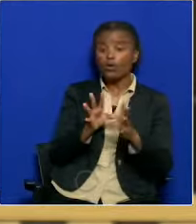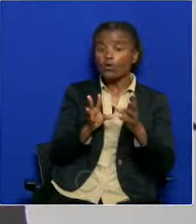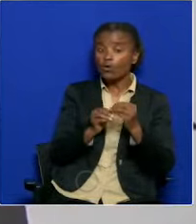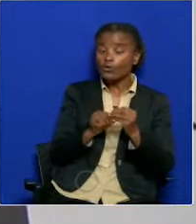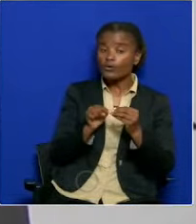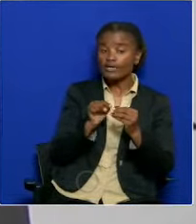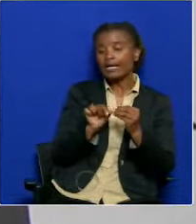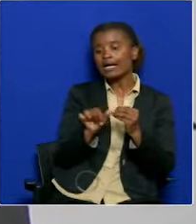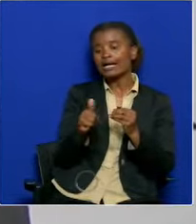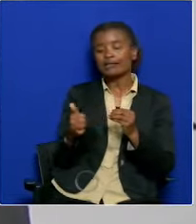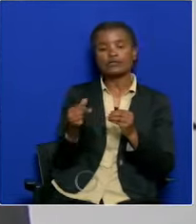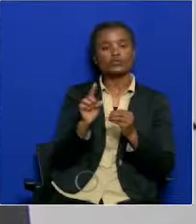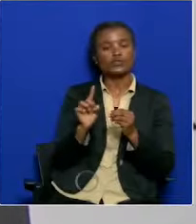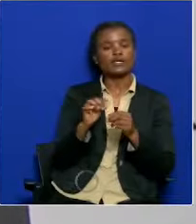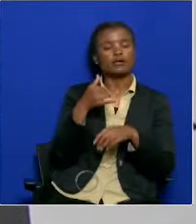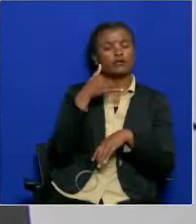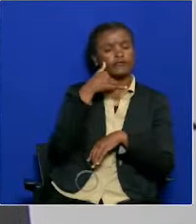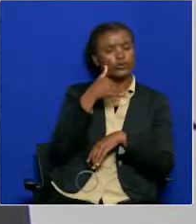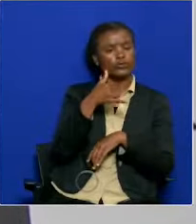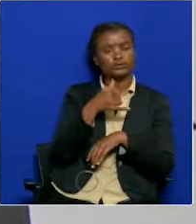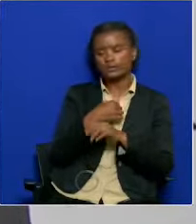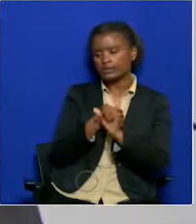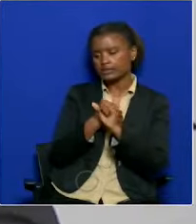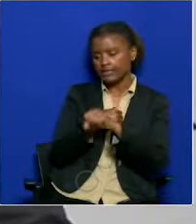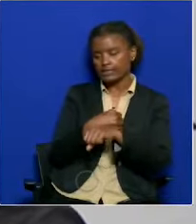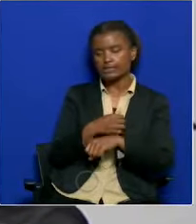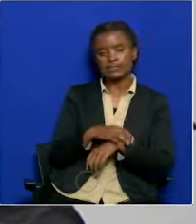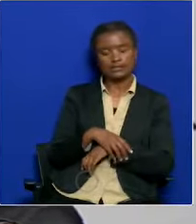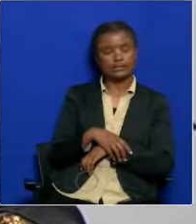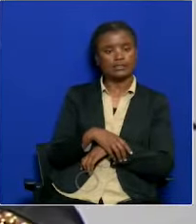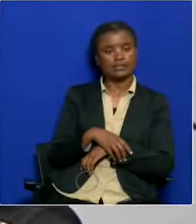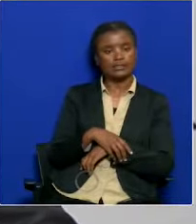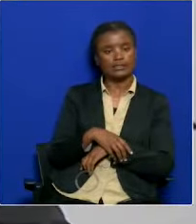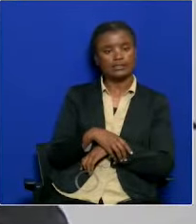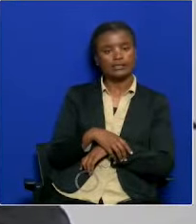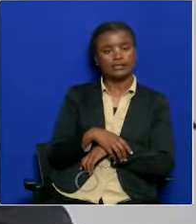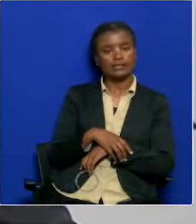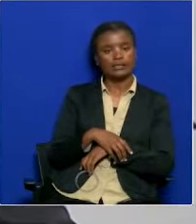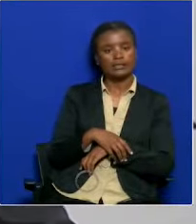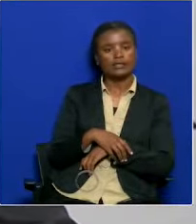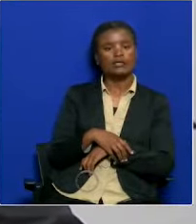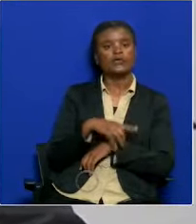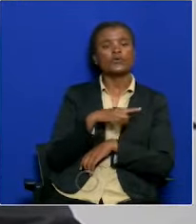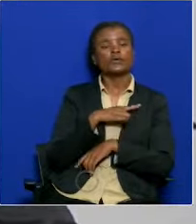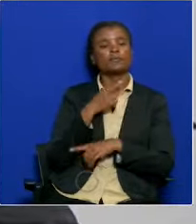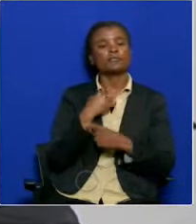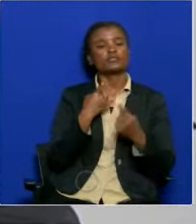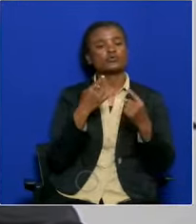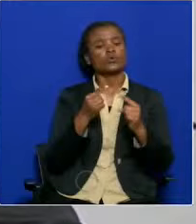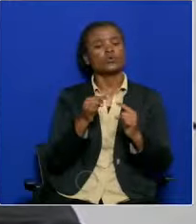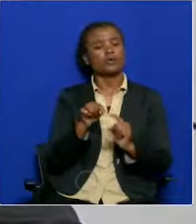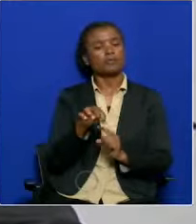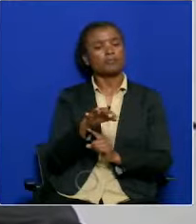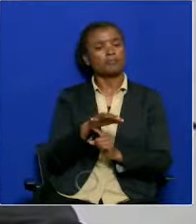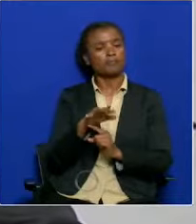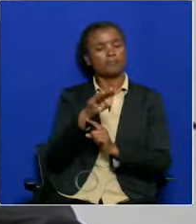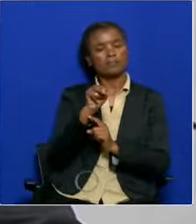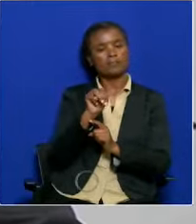Yes. We're supposed to go to that Mediterranean in for